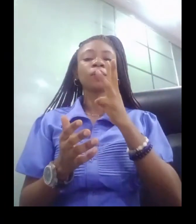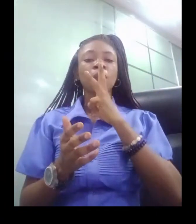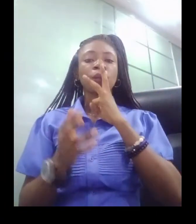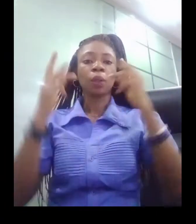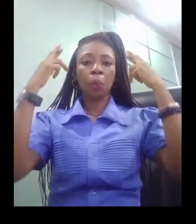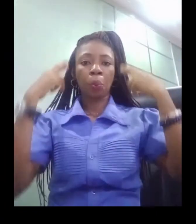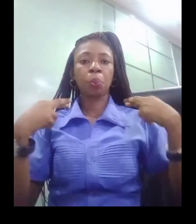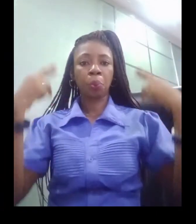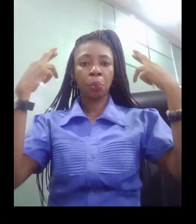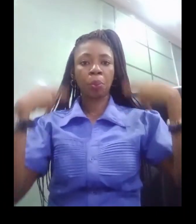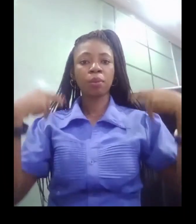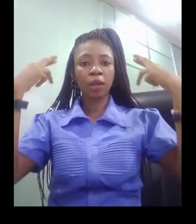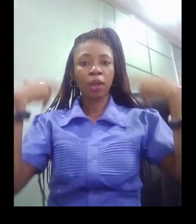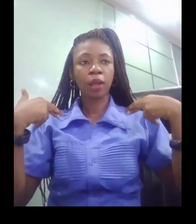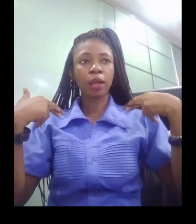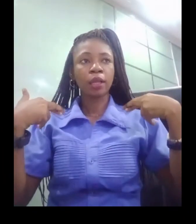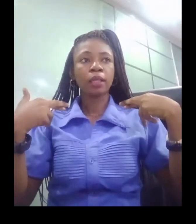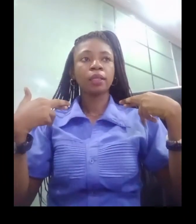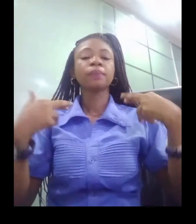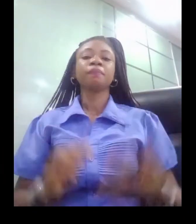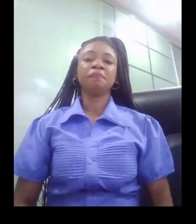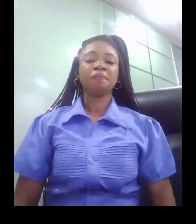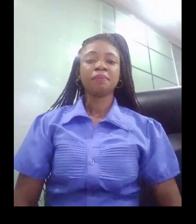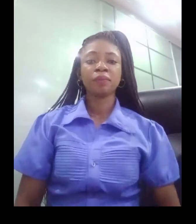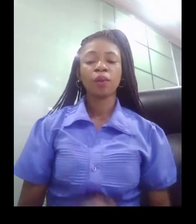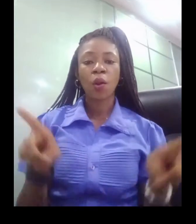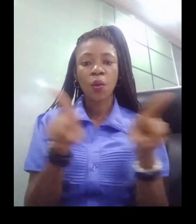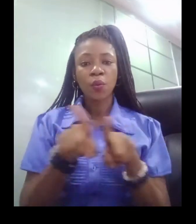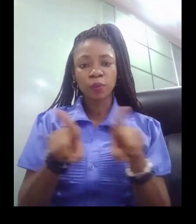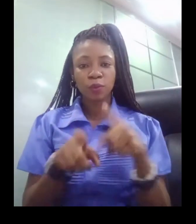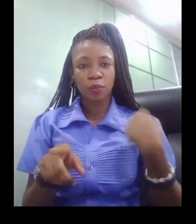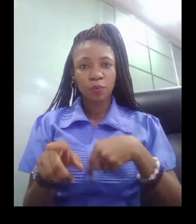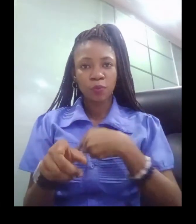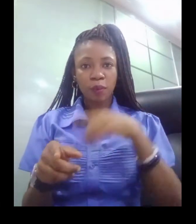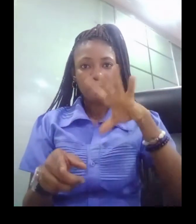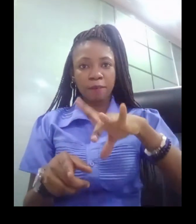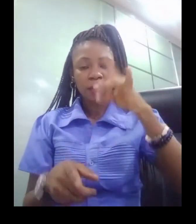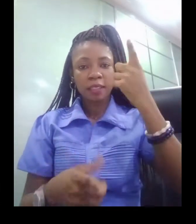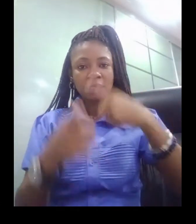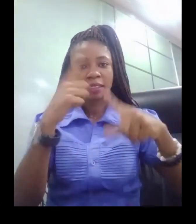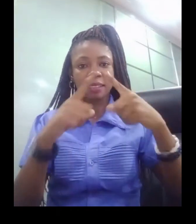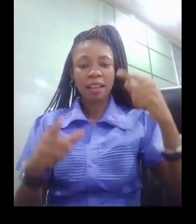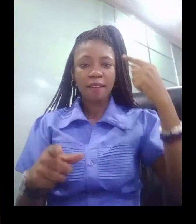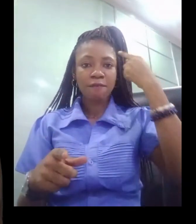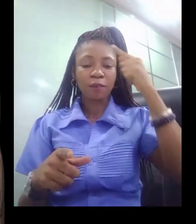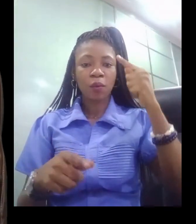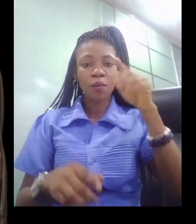of possibly a liquid. Also, we found the sign for